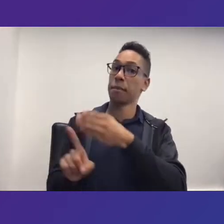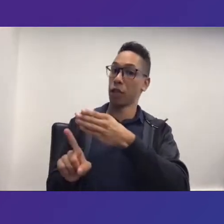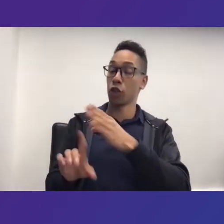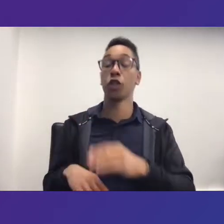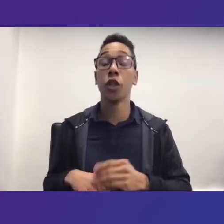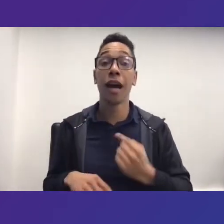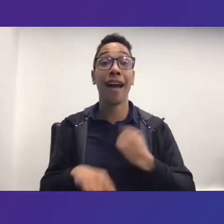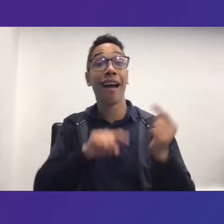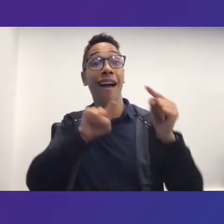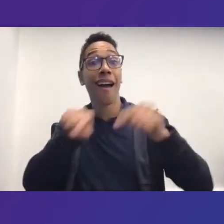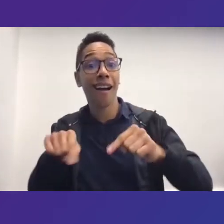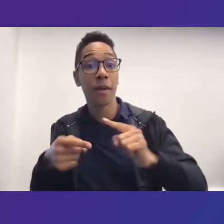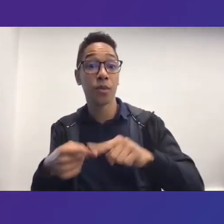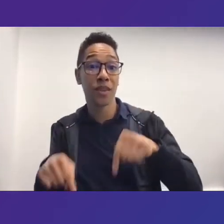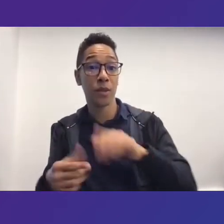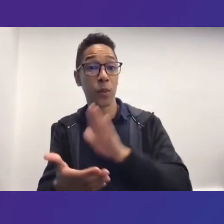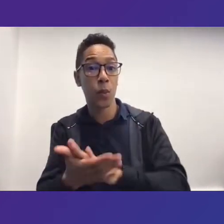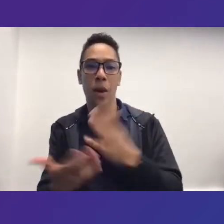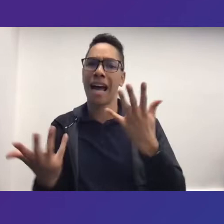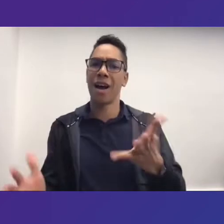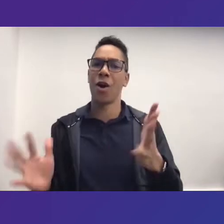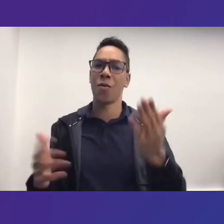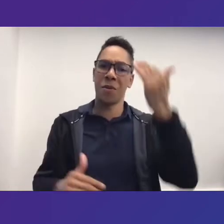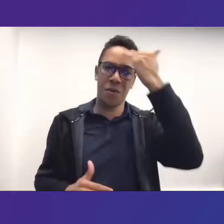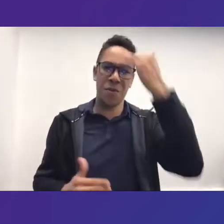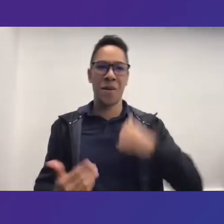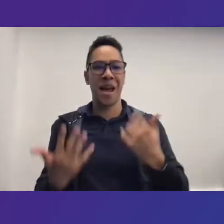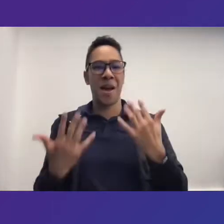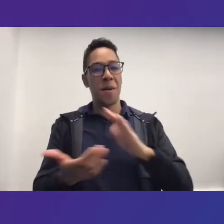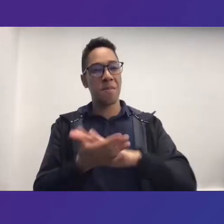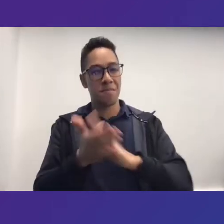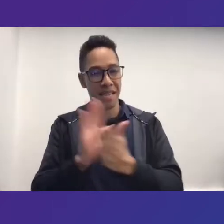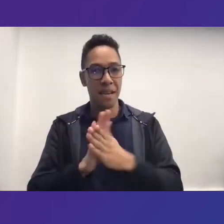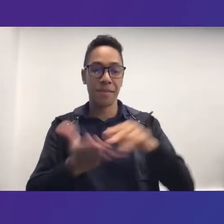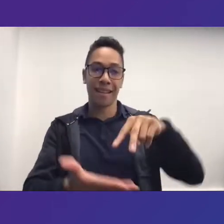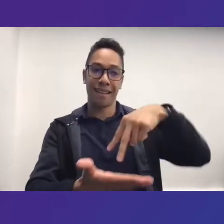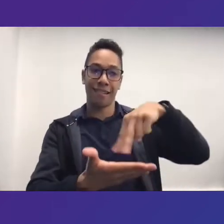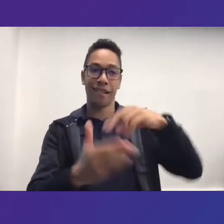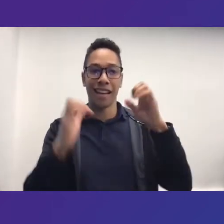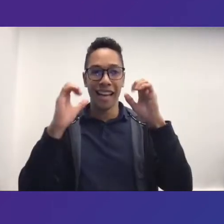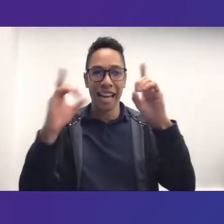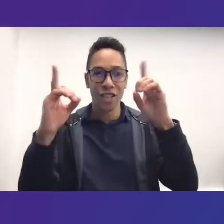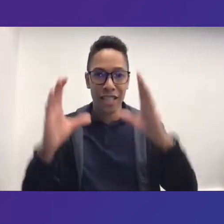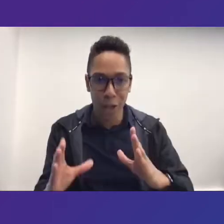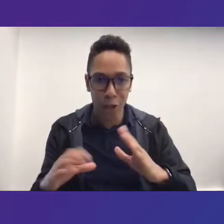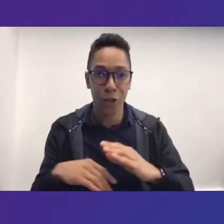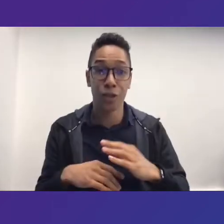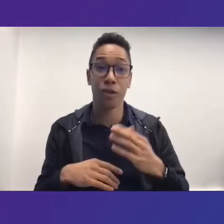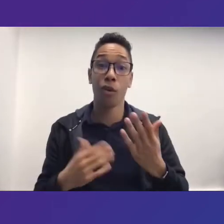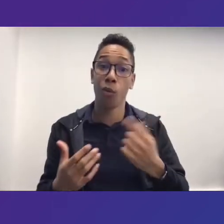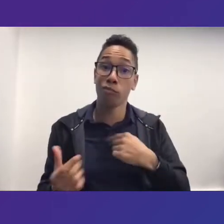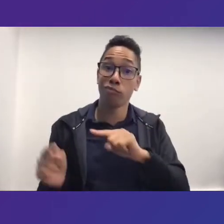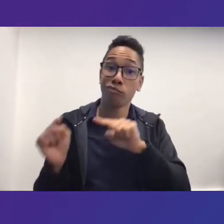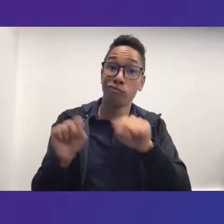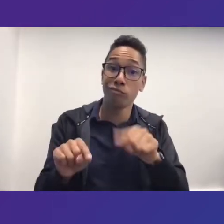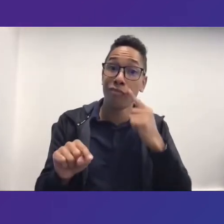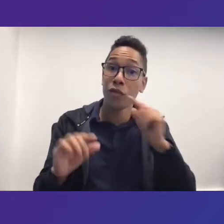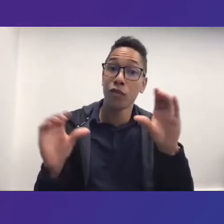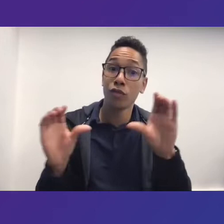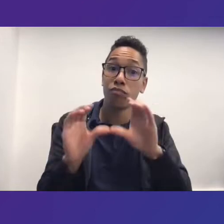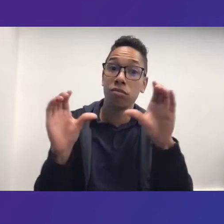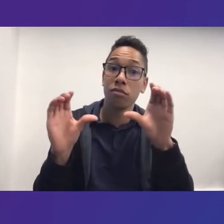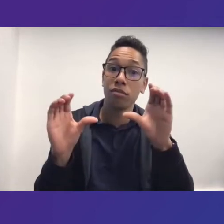Hunter, I already knew I wanted to become a dance educator in public schools. So I came to do my certification so I